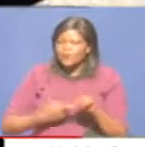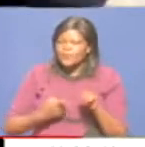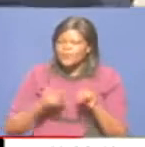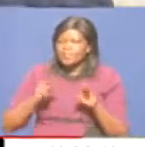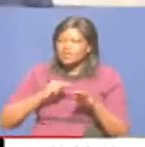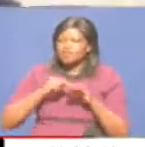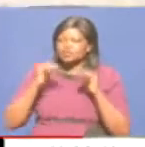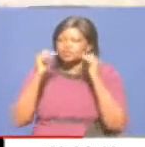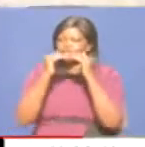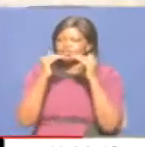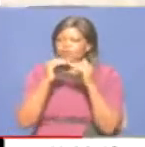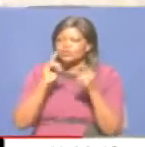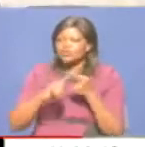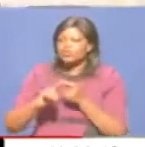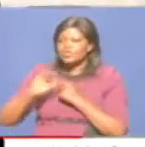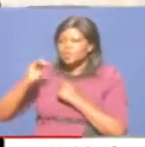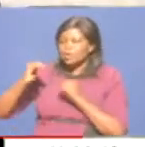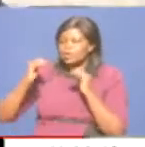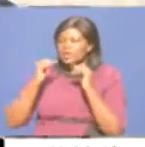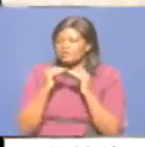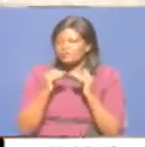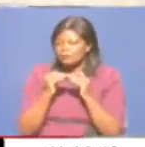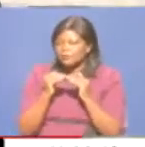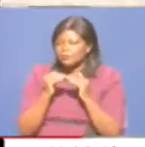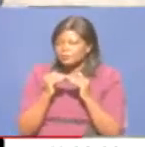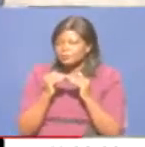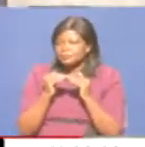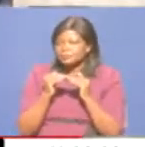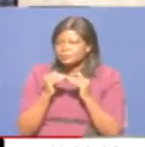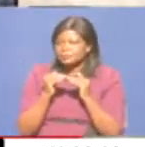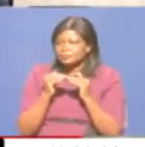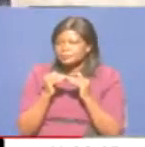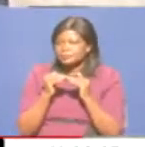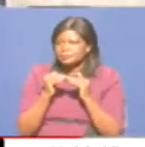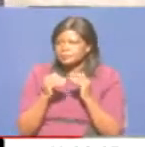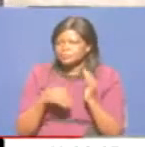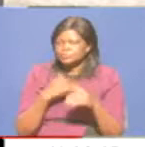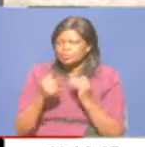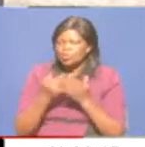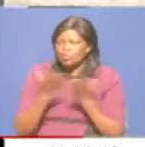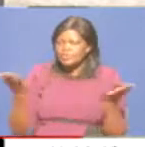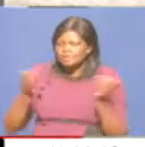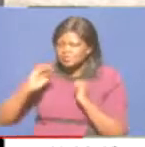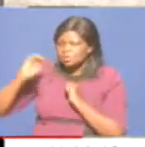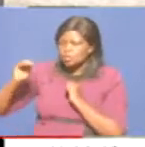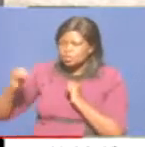level, mm-hmm. to the county level. Mm-hmm. All these counties,